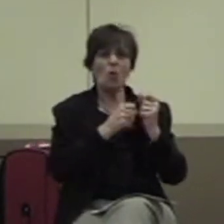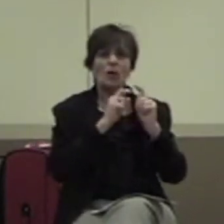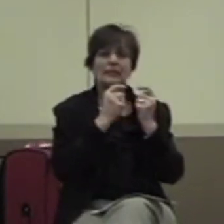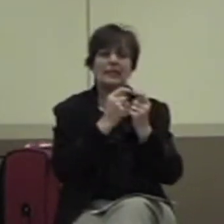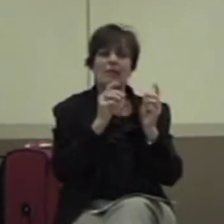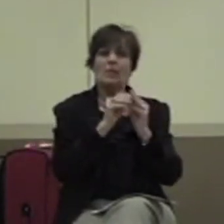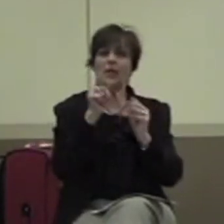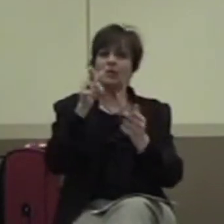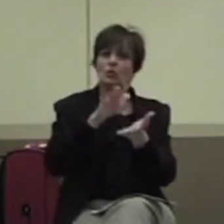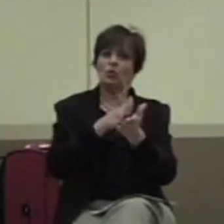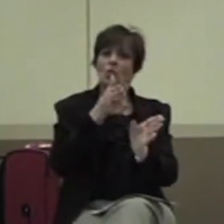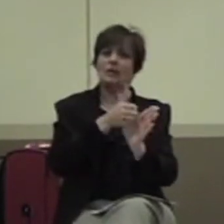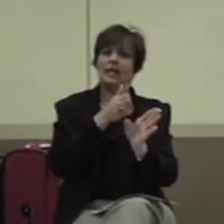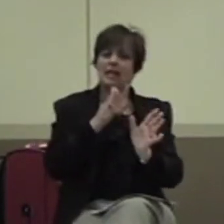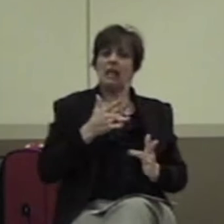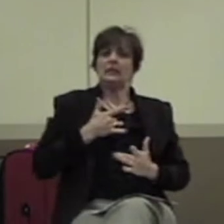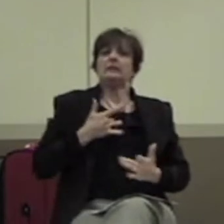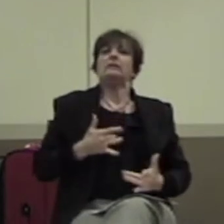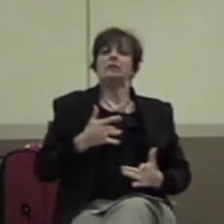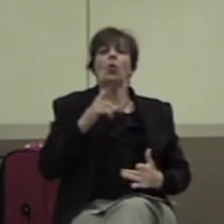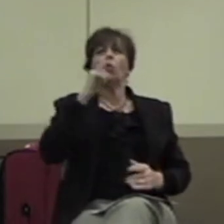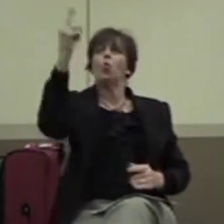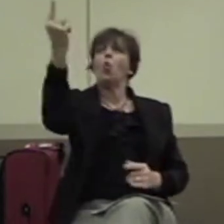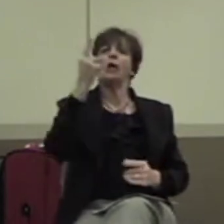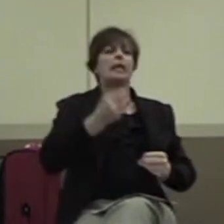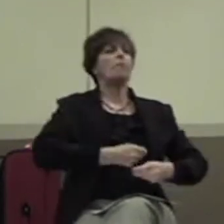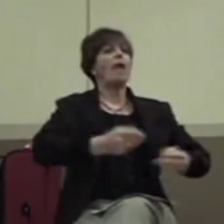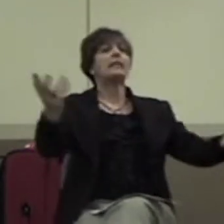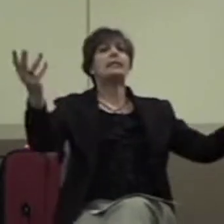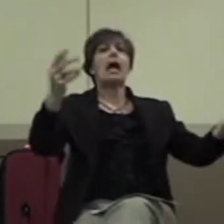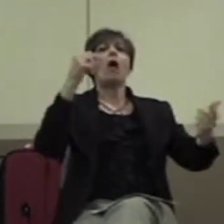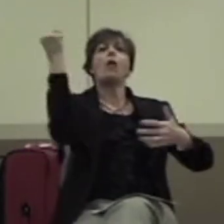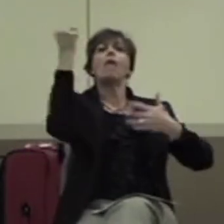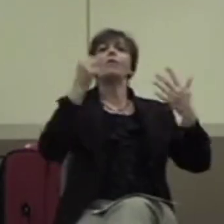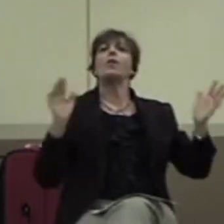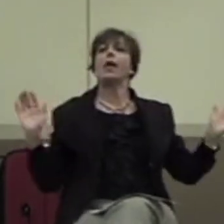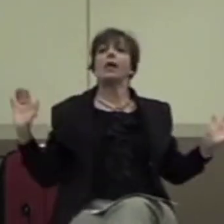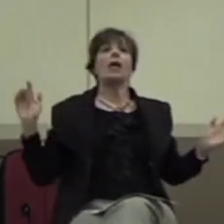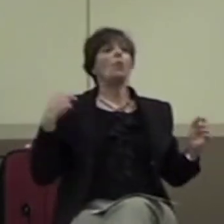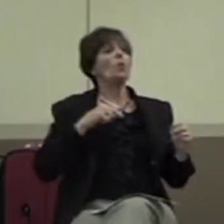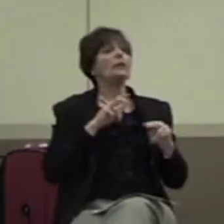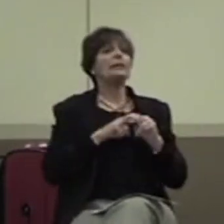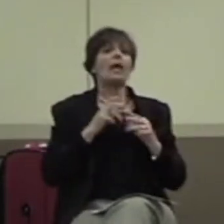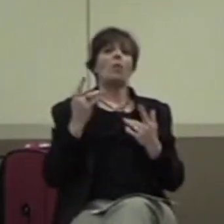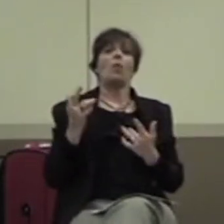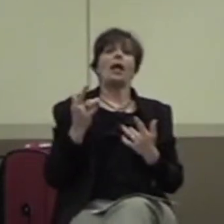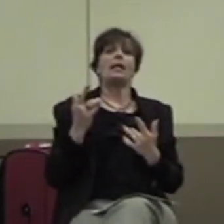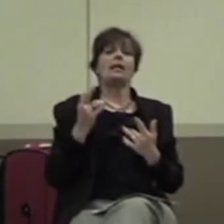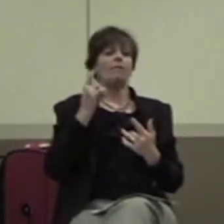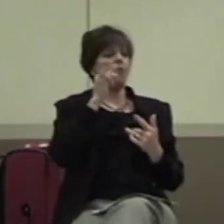team meeting, the school psychologist was typically the one who walked in, passed out everything, and we all just sat there and waited for that person.